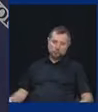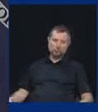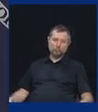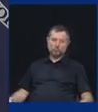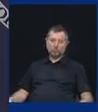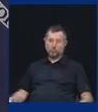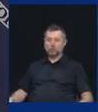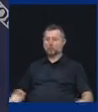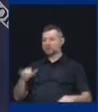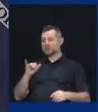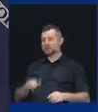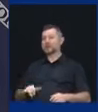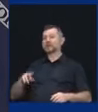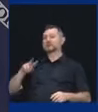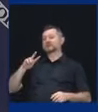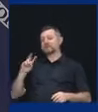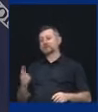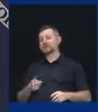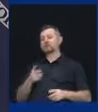social disease.